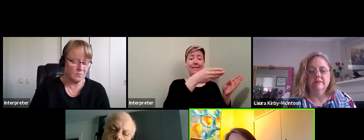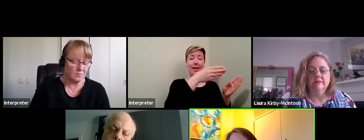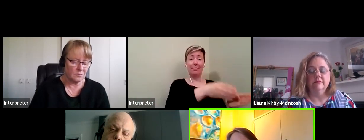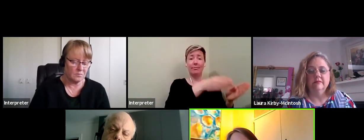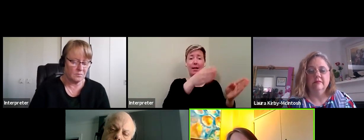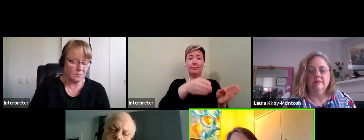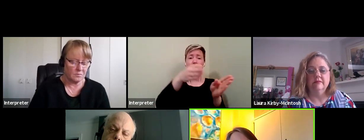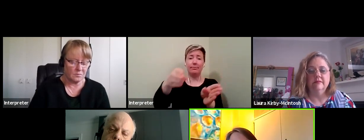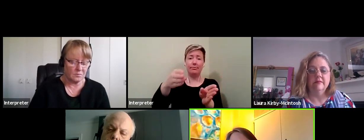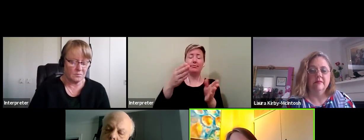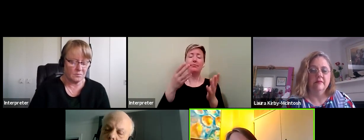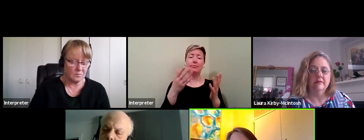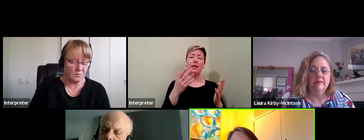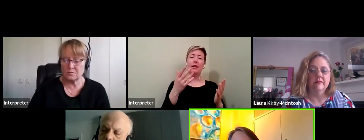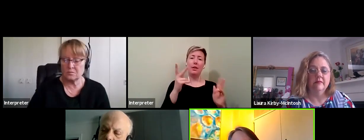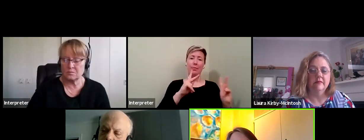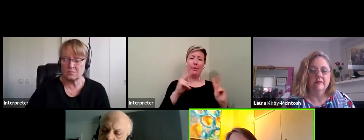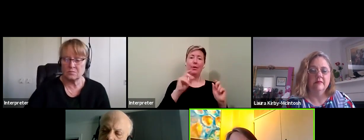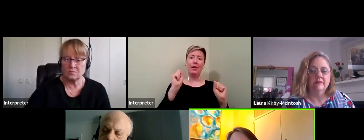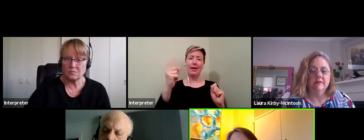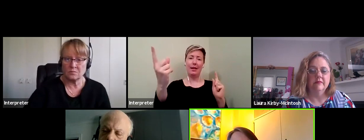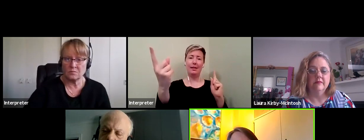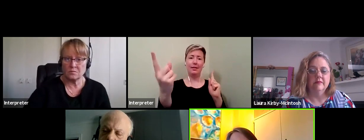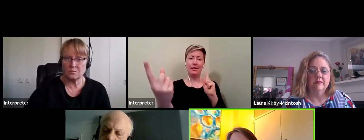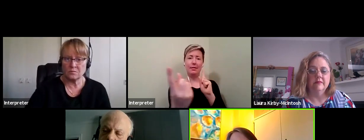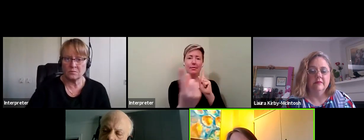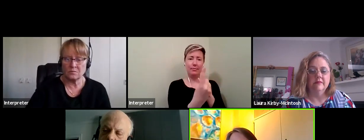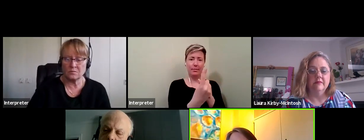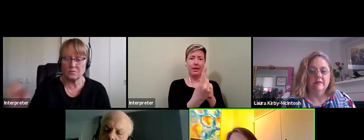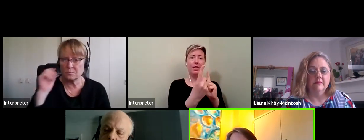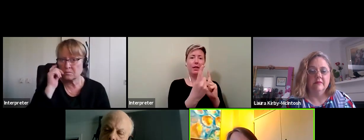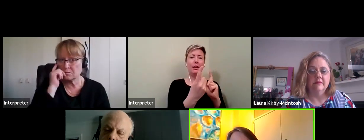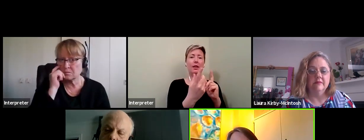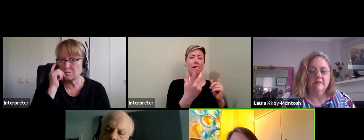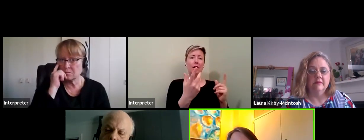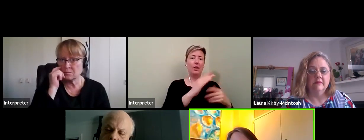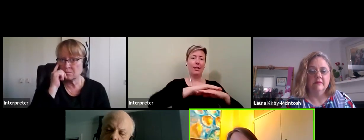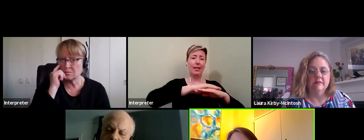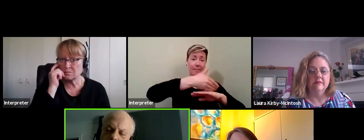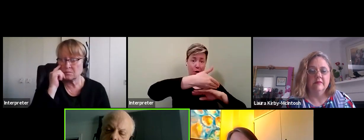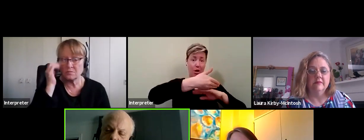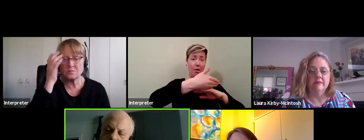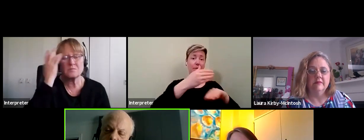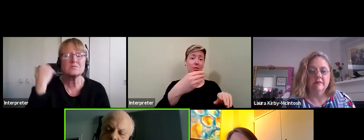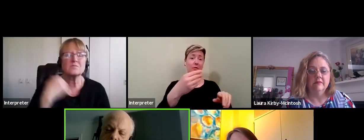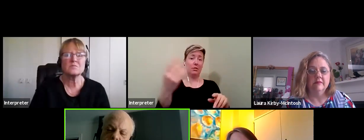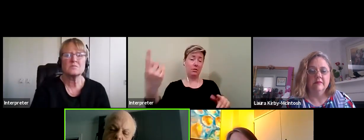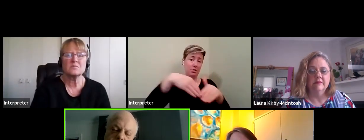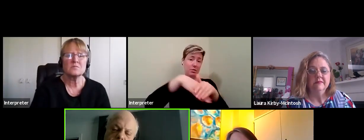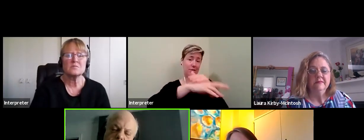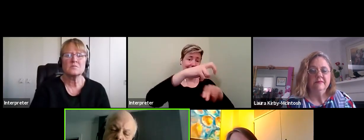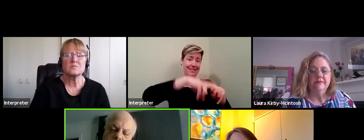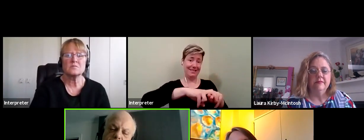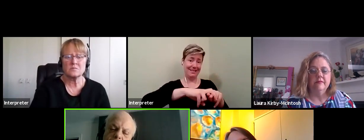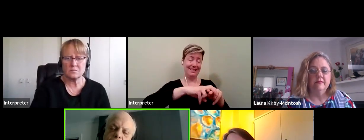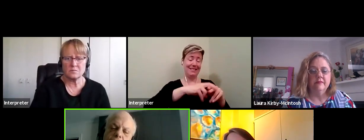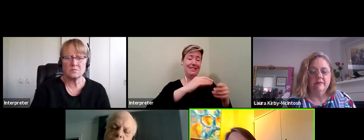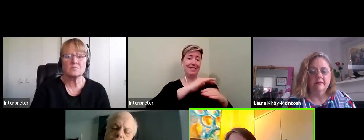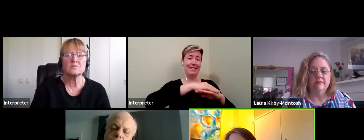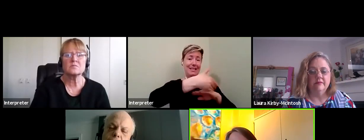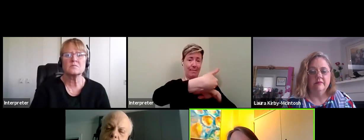can come in and meet face-to-face through the laptop with a worker. So they come in the front door, they sit down at a kiosk.